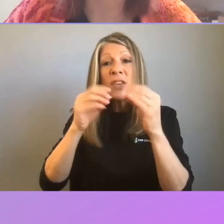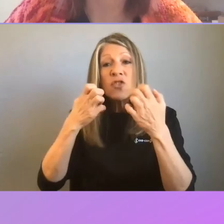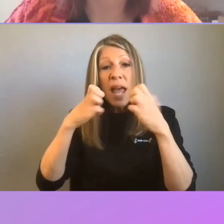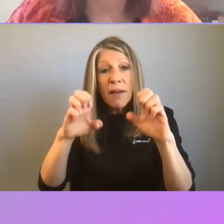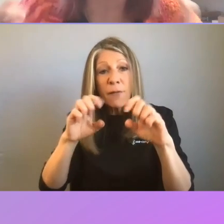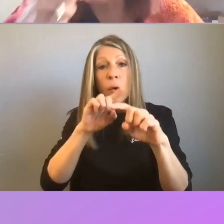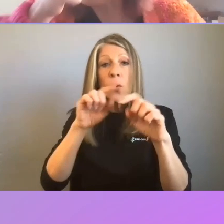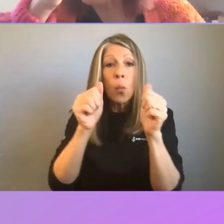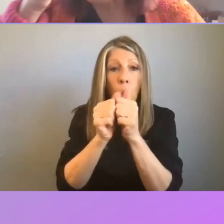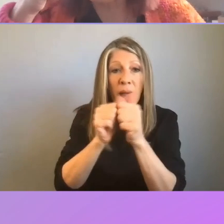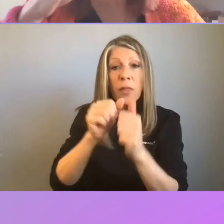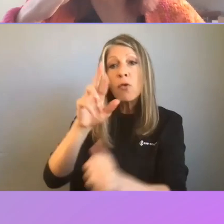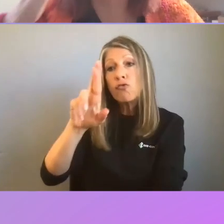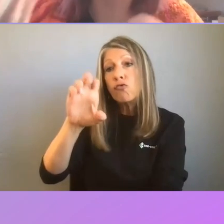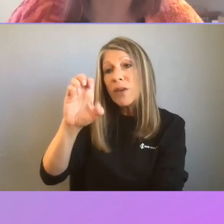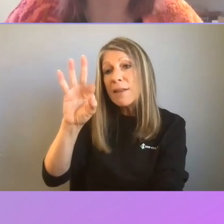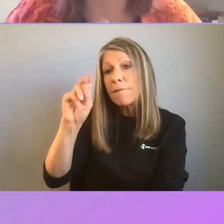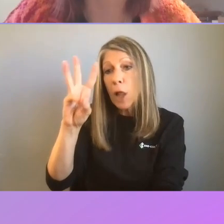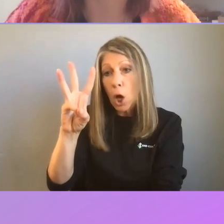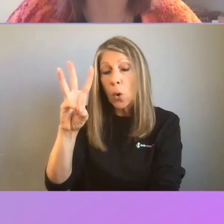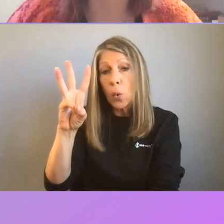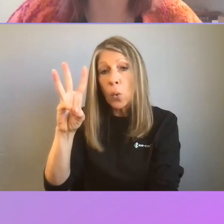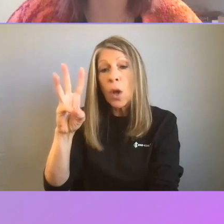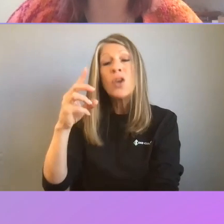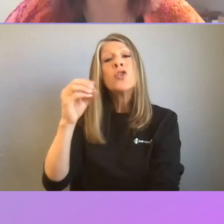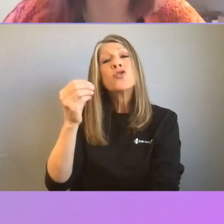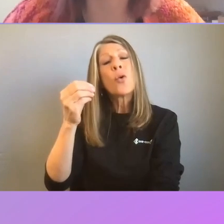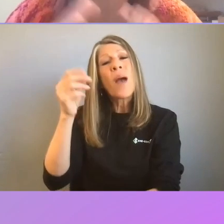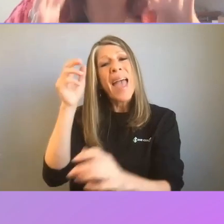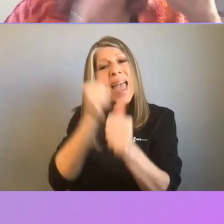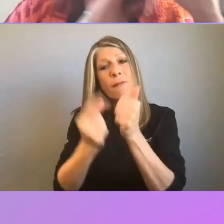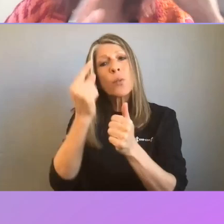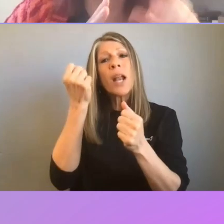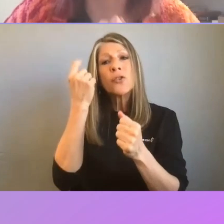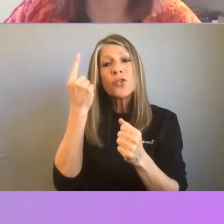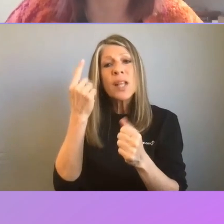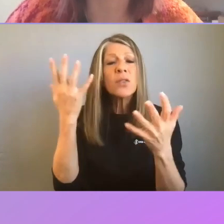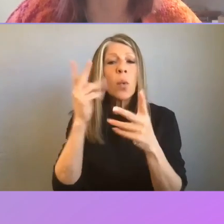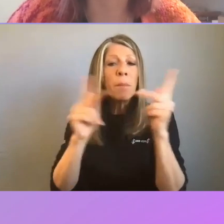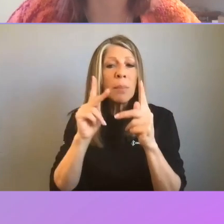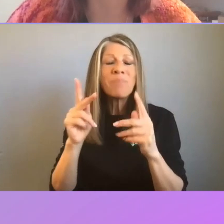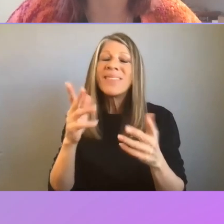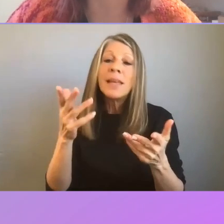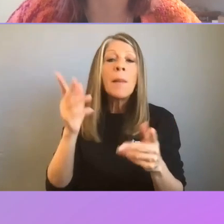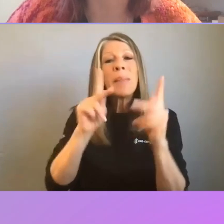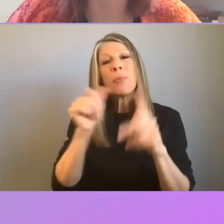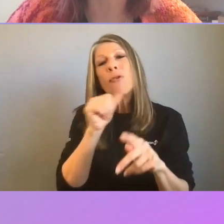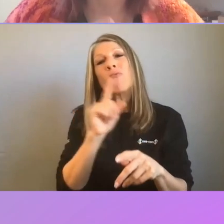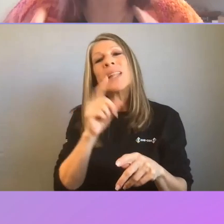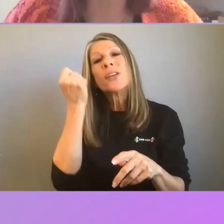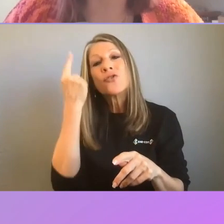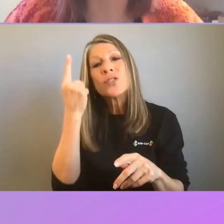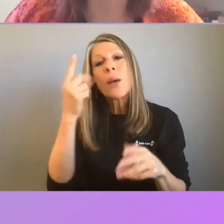reflow. And internally at Adobe, so that everyone understands what we're talking about, reflow is kind of a hard word for people to necessarily grab hold